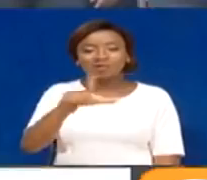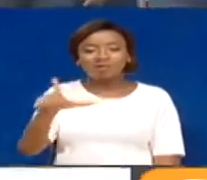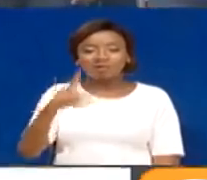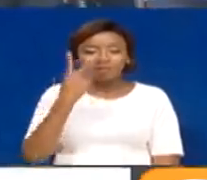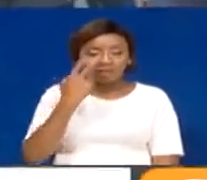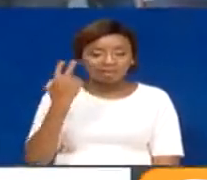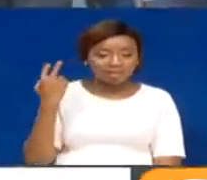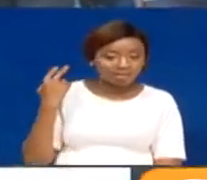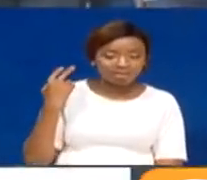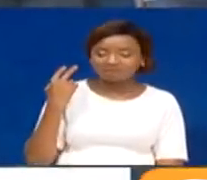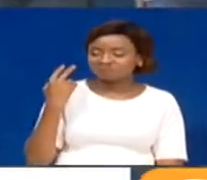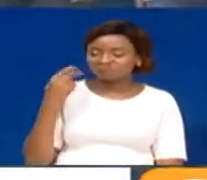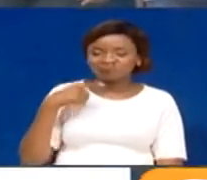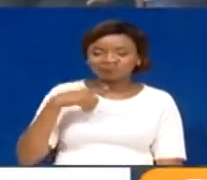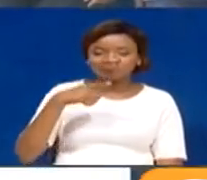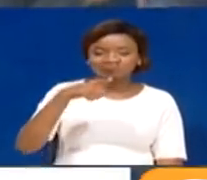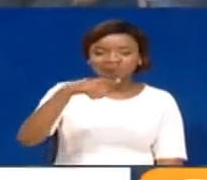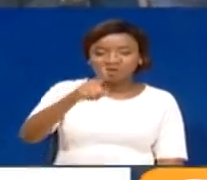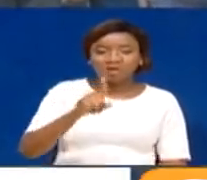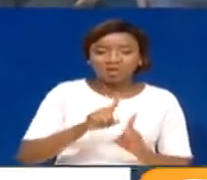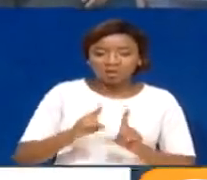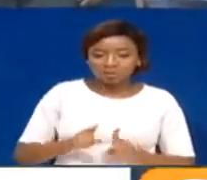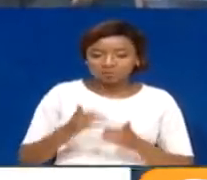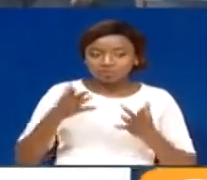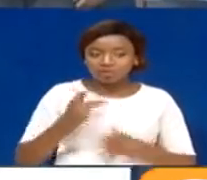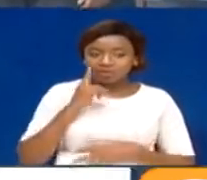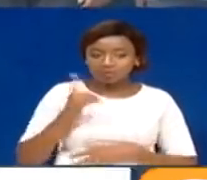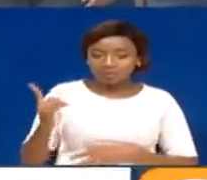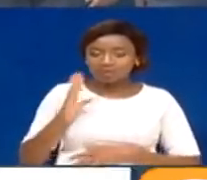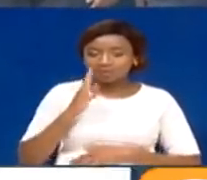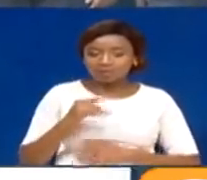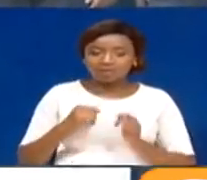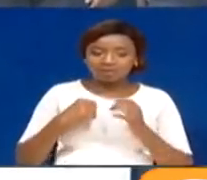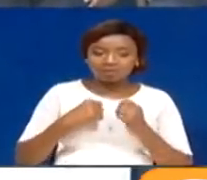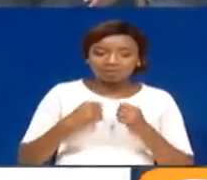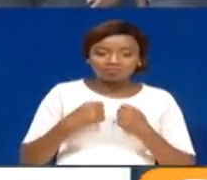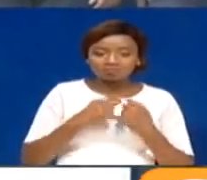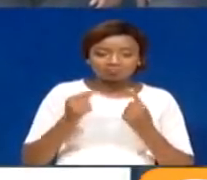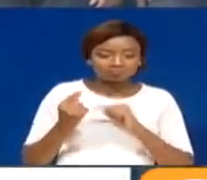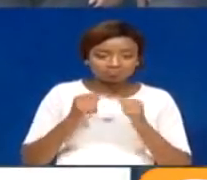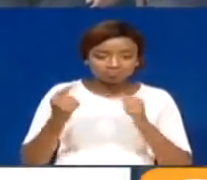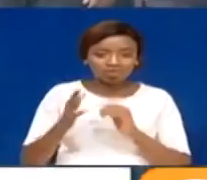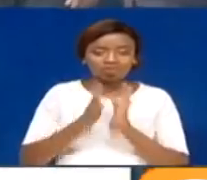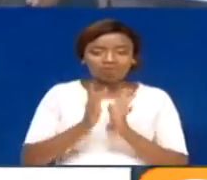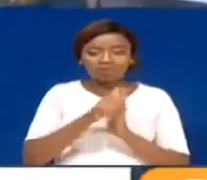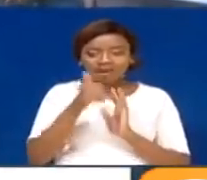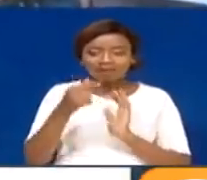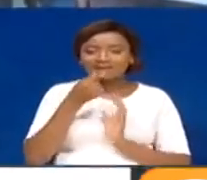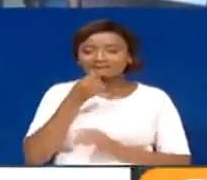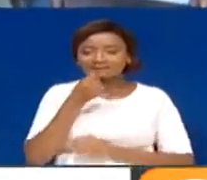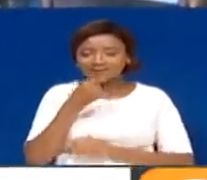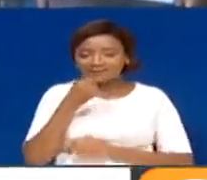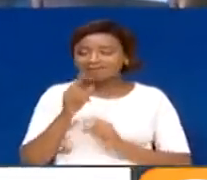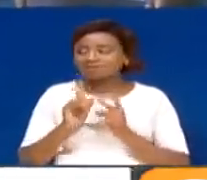looking back. As the Azimio La Umoja camp haggles on its candidature, they will battle it out with Kenya Kwanza's Johnson Sakaja. The